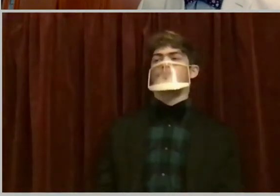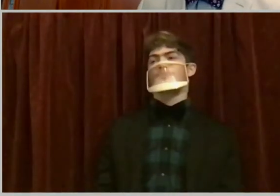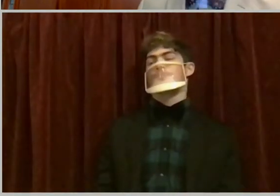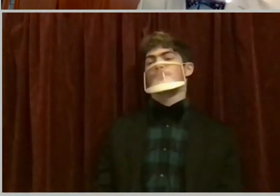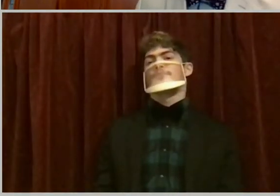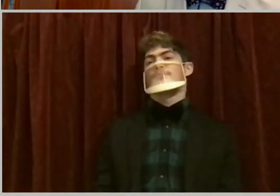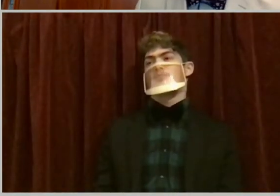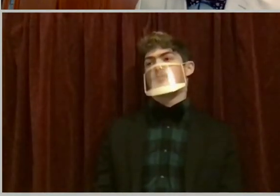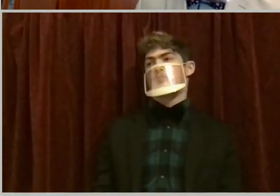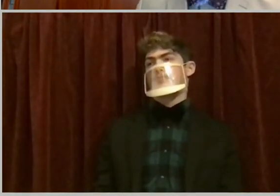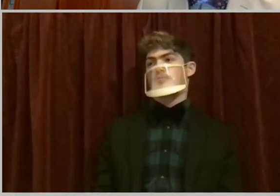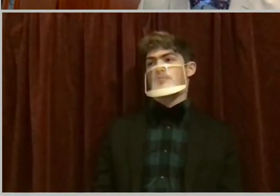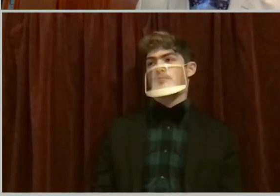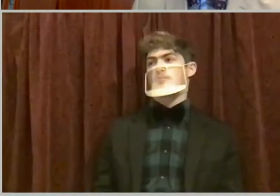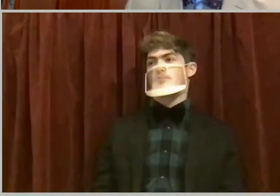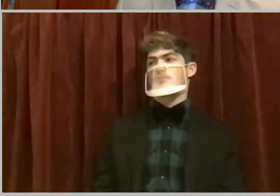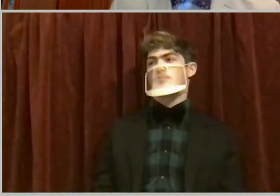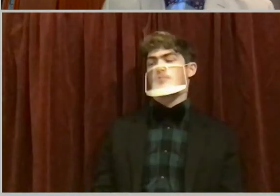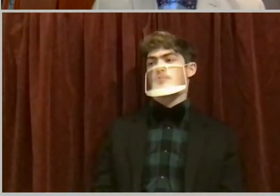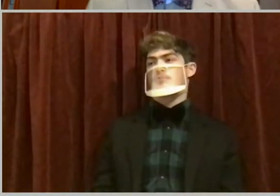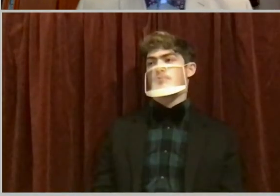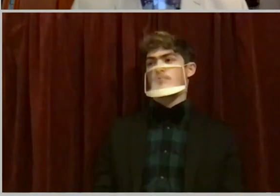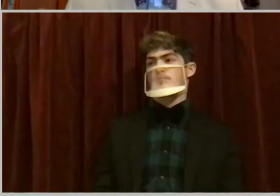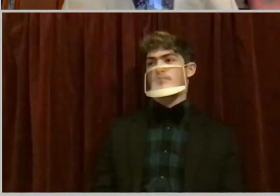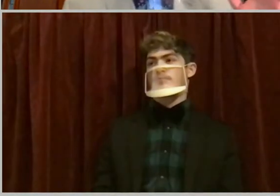else may need it. Think about that.